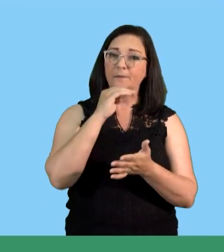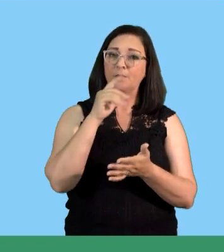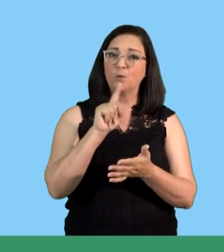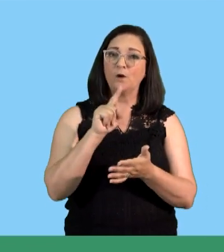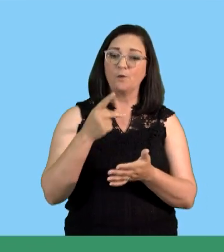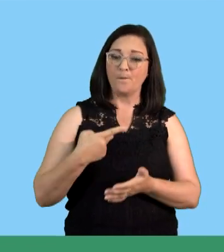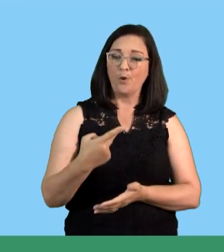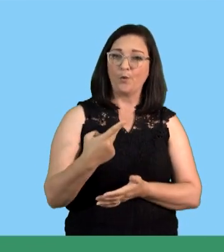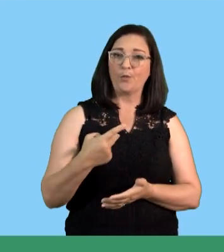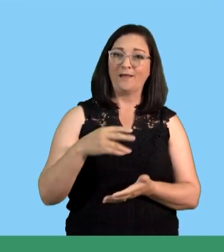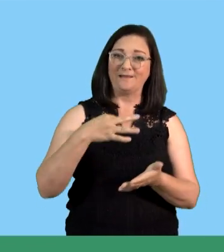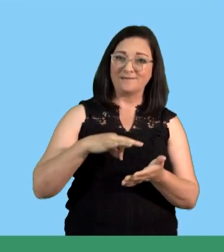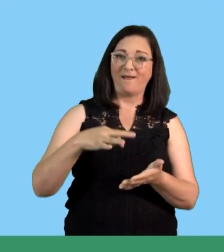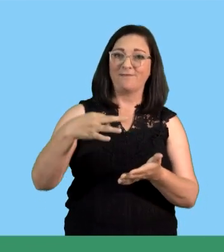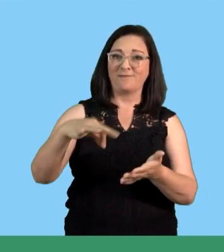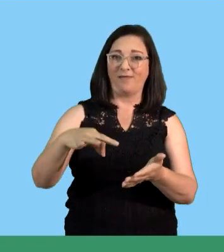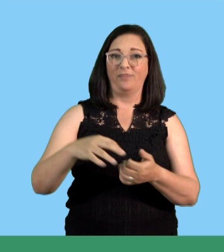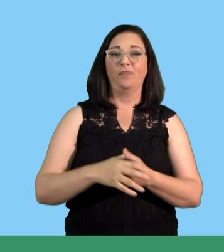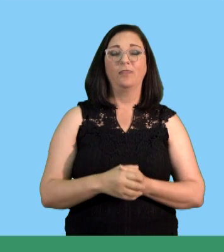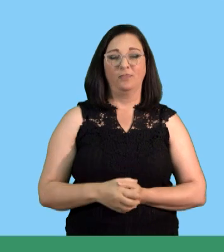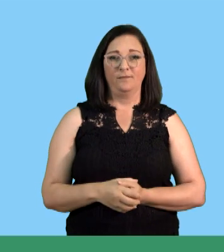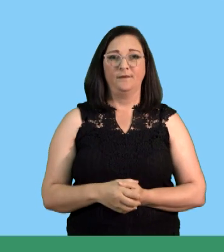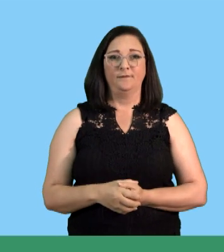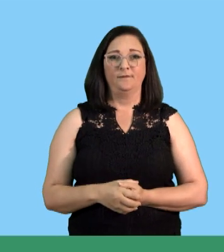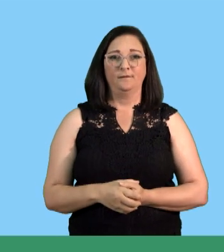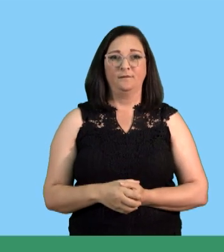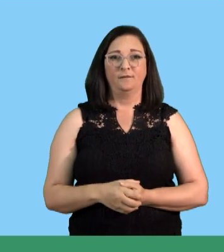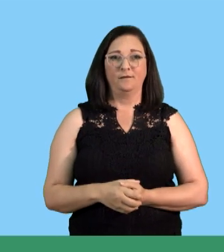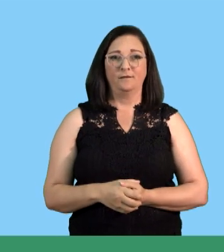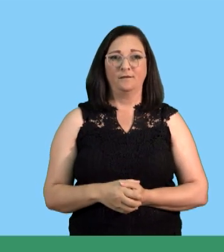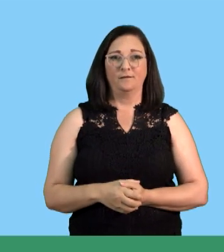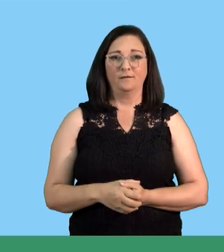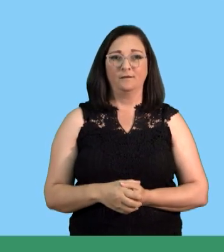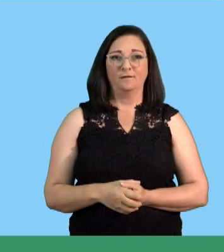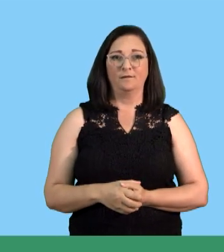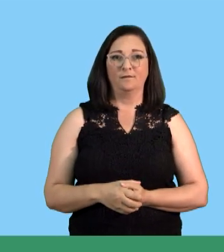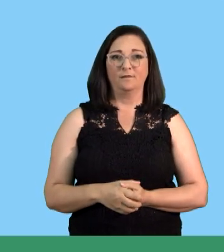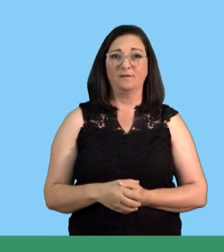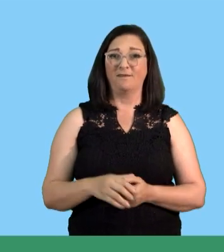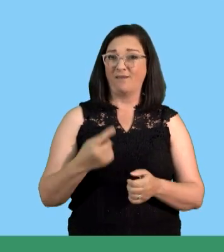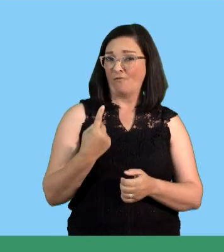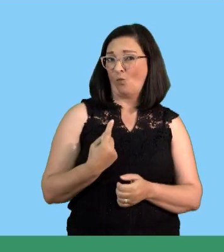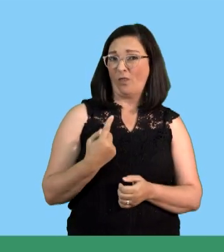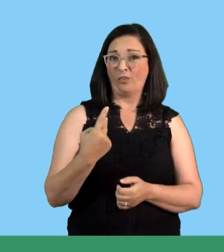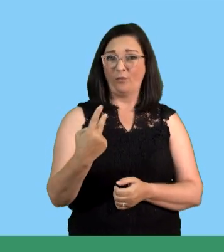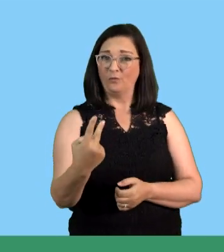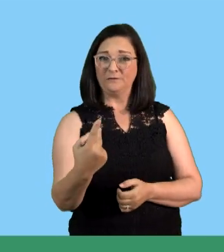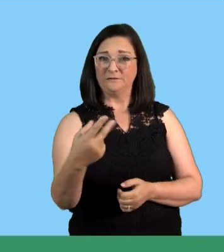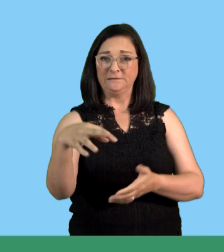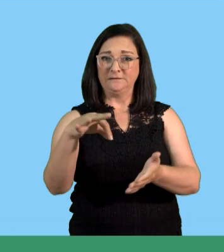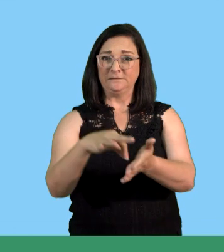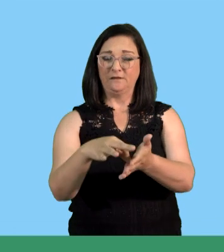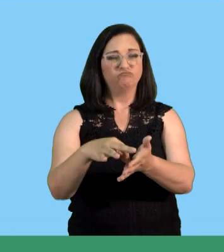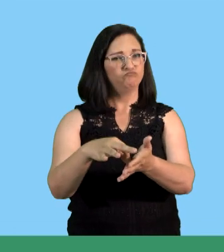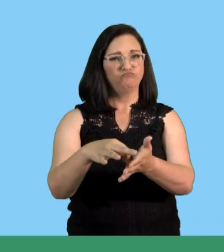The employer and employee must both sign. It's very important. So if there are no signatures there, then it's not legally binding. It's